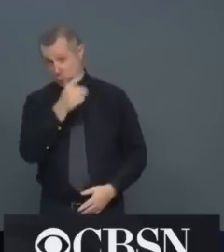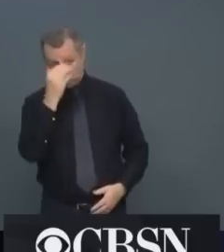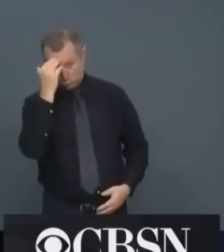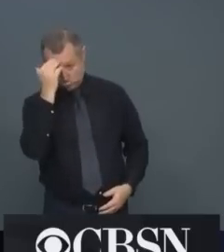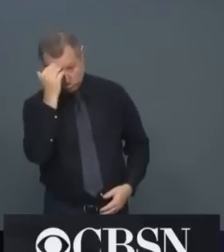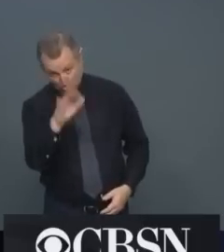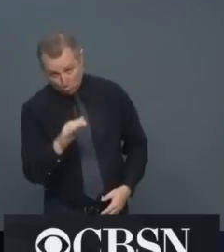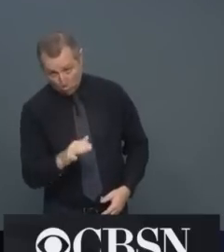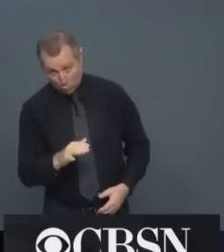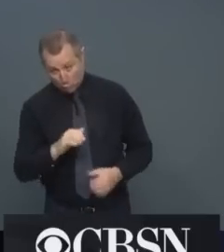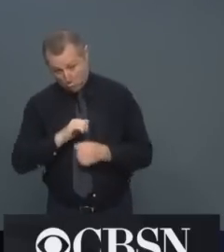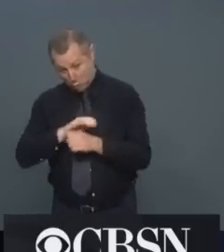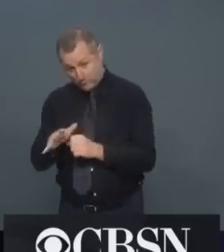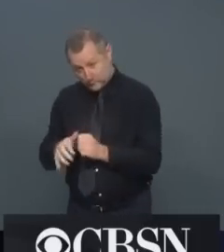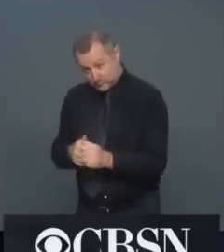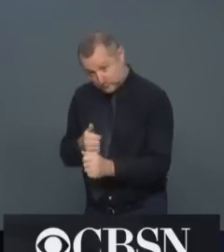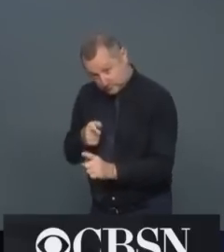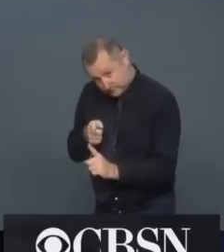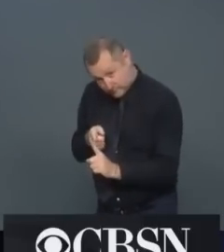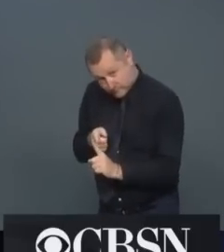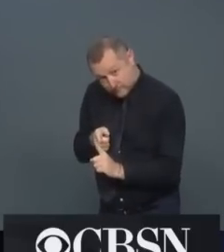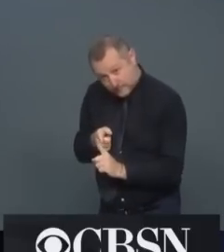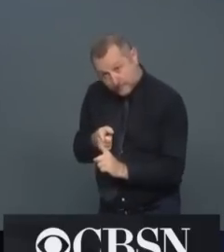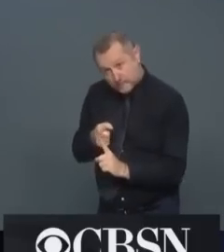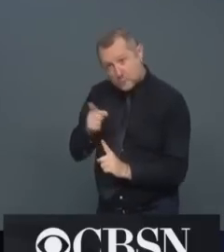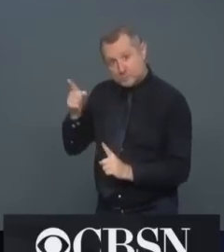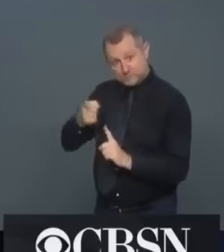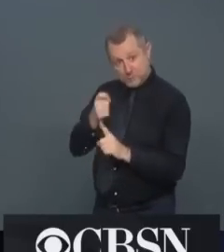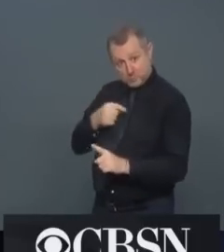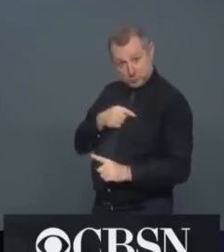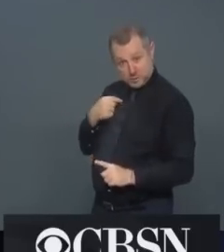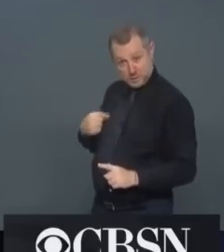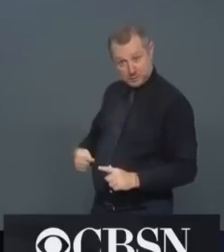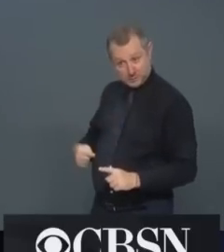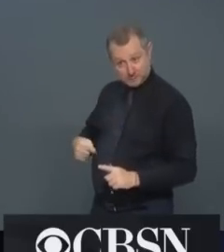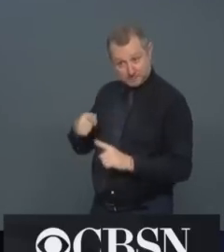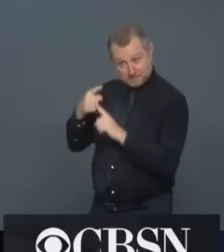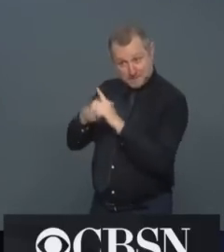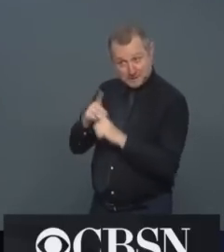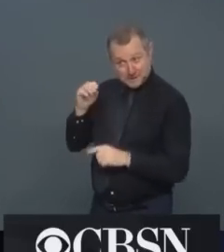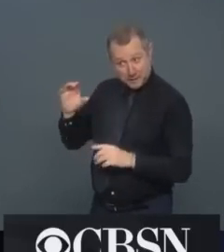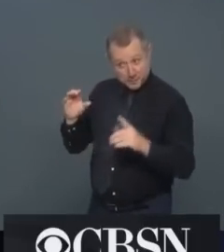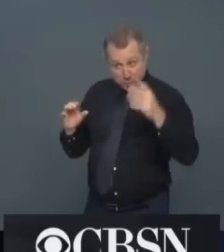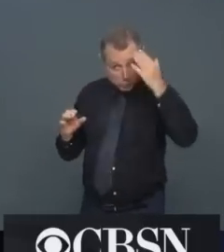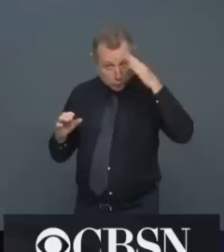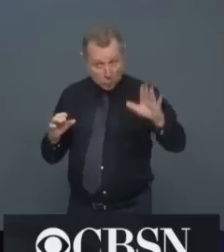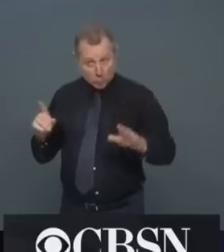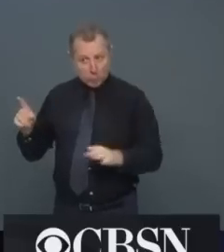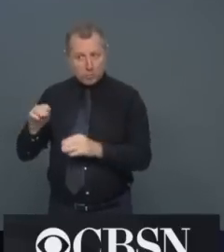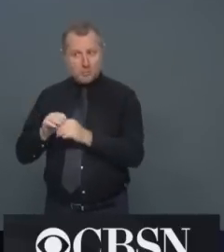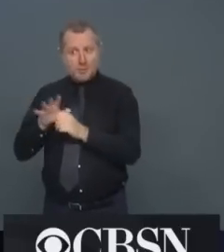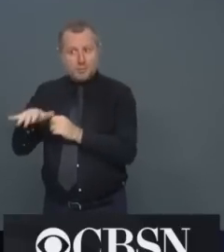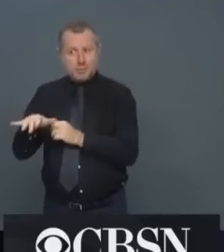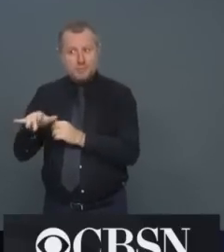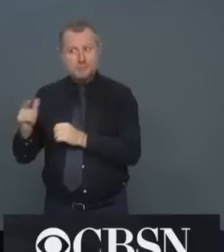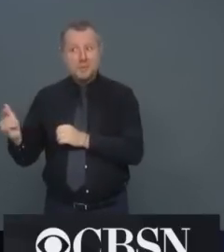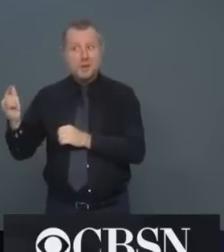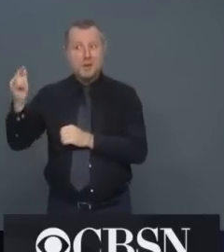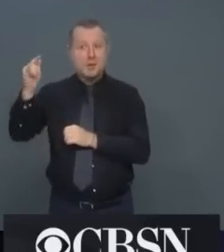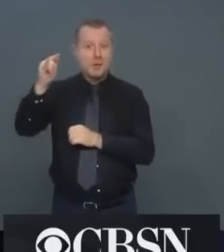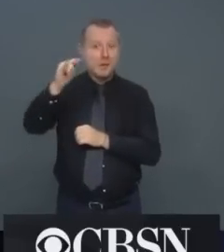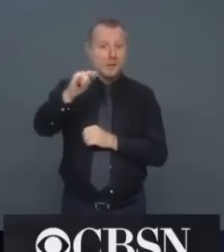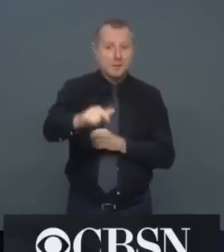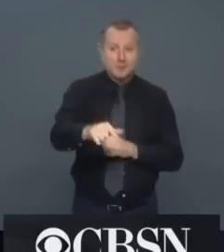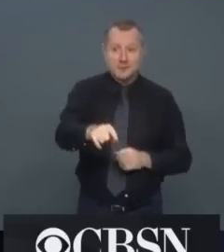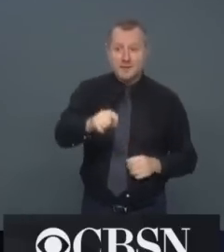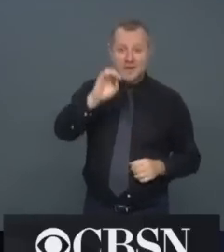that COVID in China in December was going to get on a plane and go to Europe and go